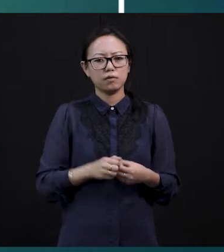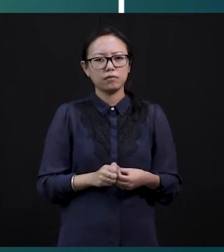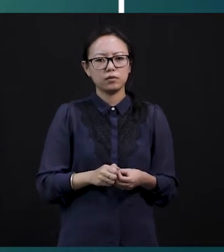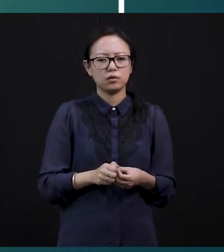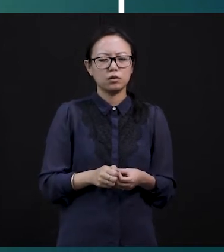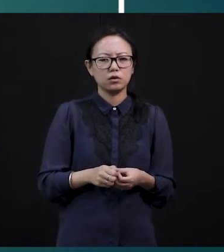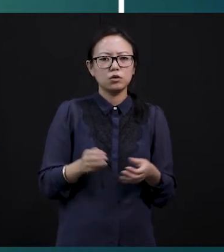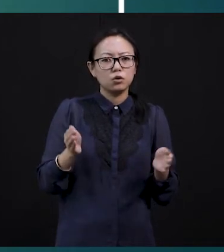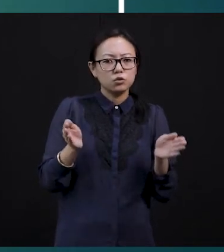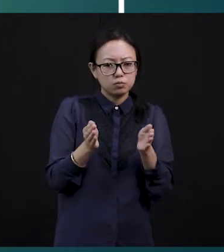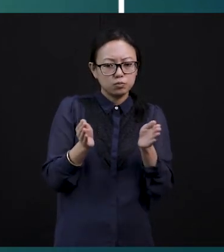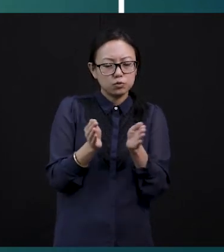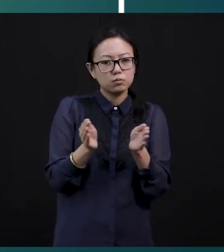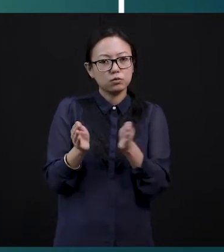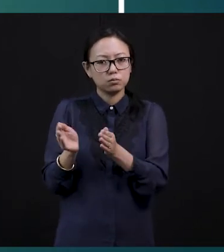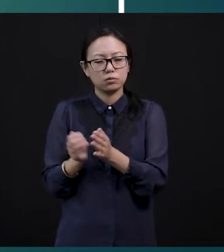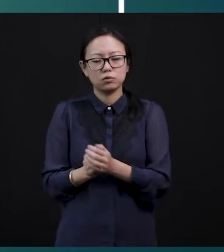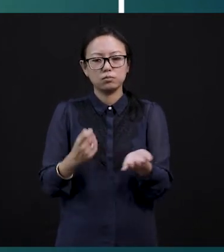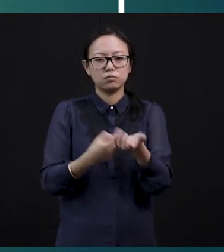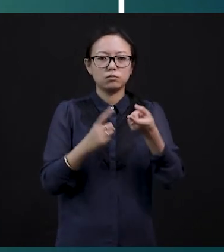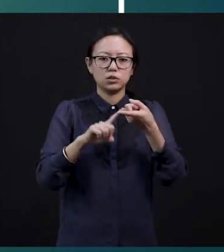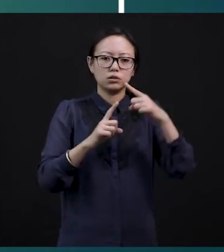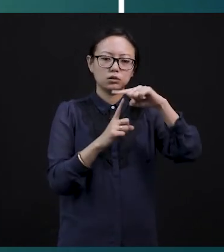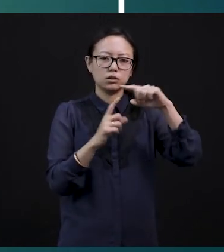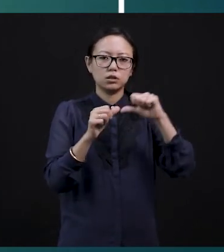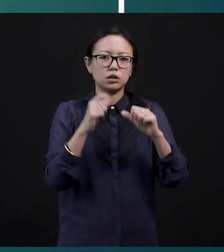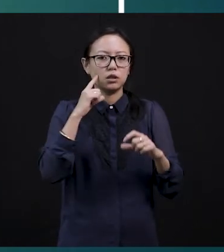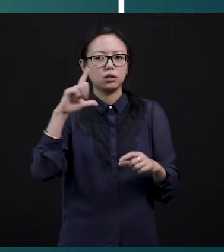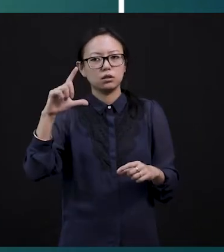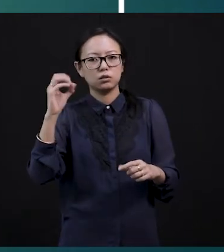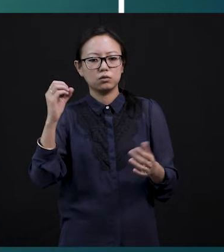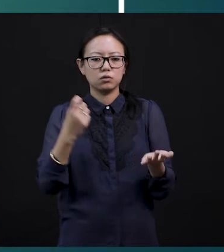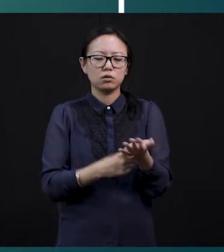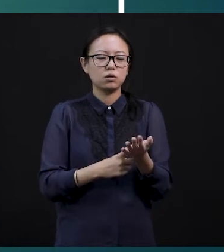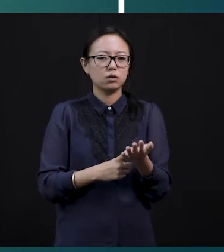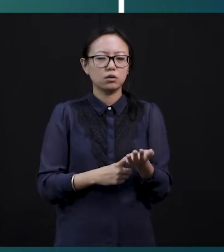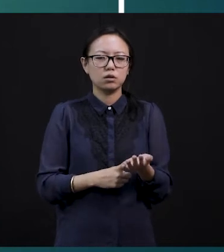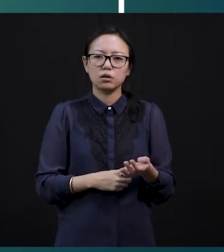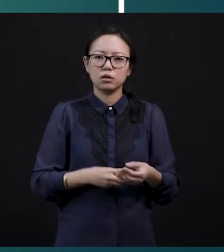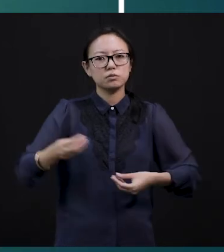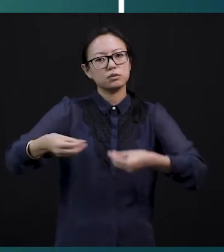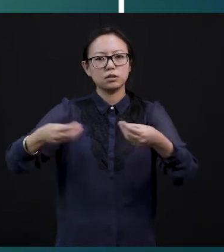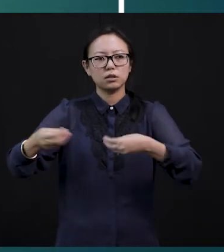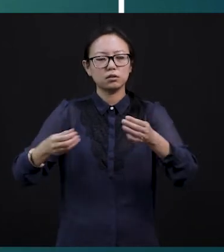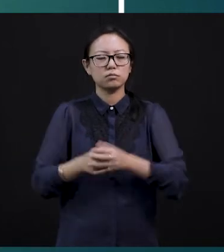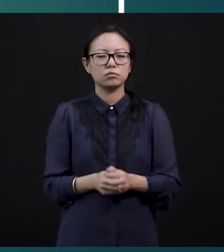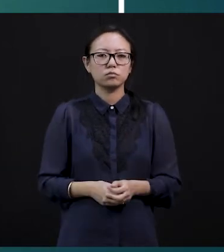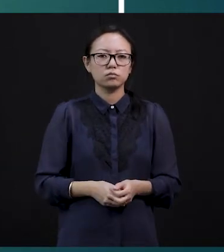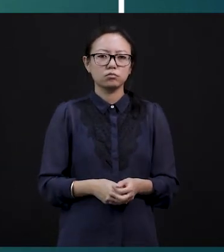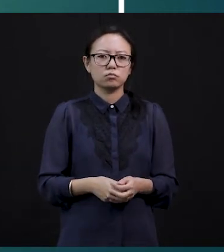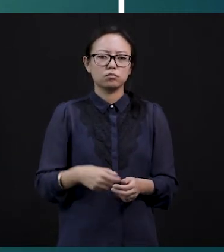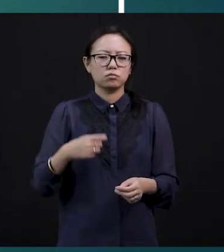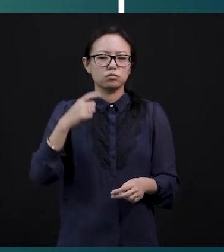quantities to the retailer. So if I have a shop in a market and I want to only have clothes to